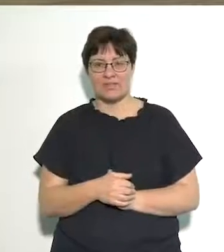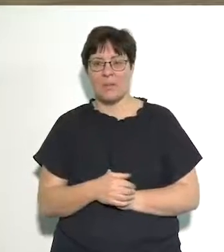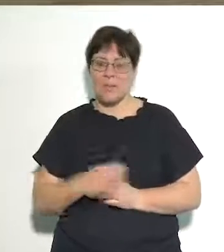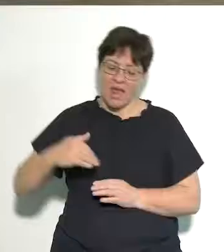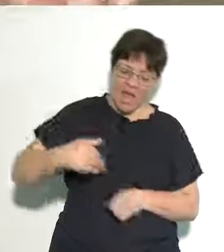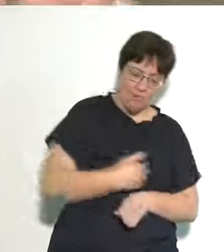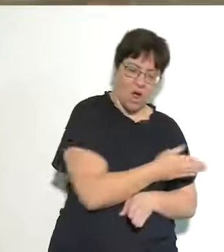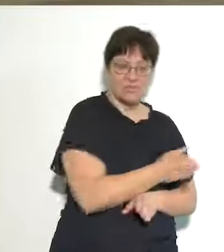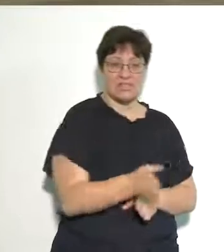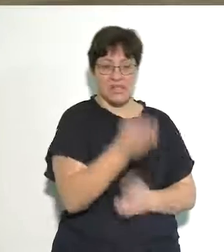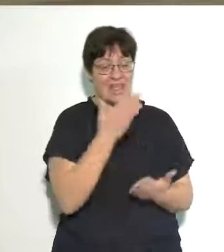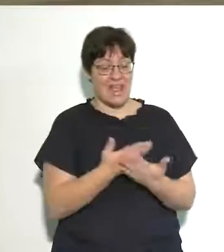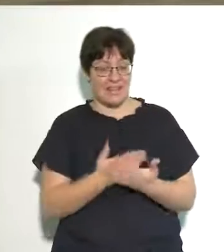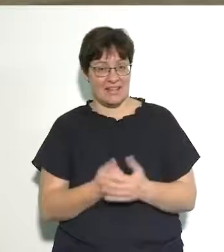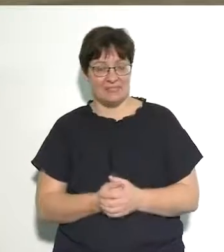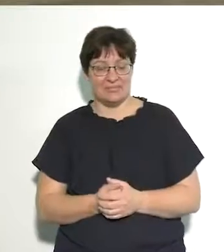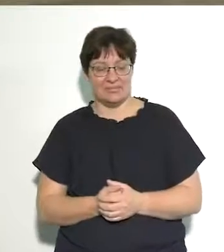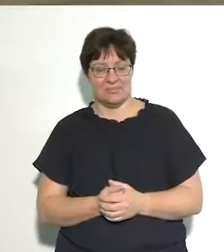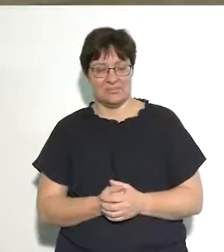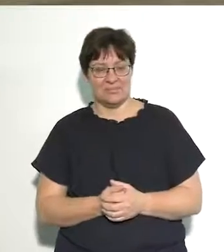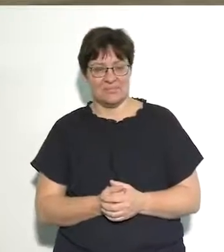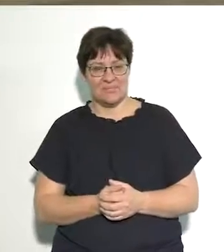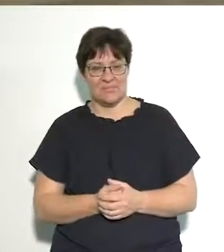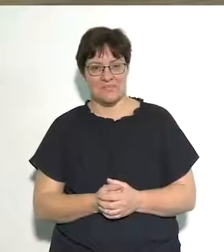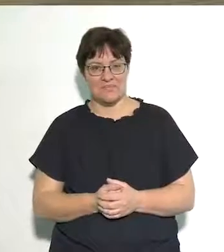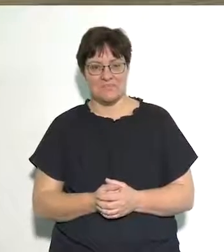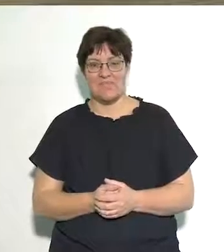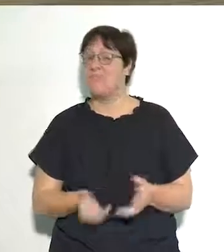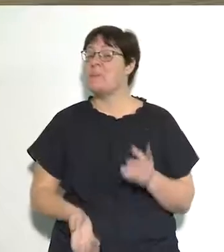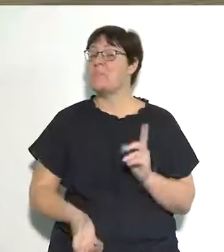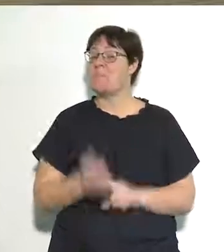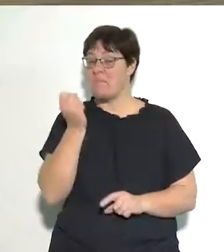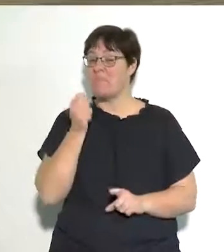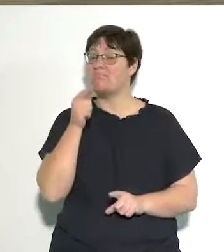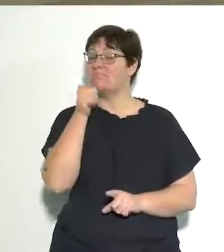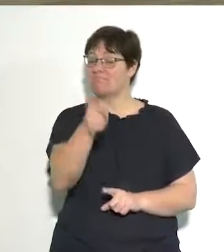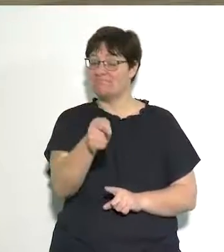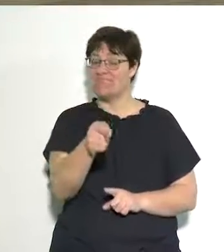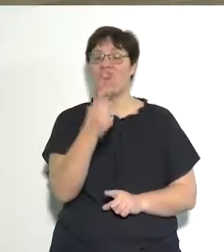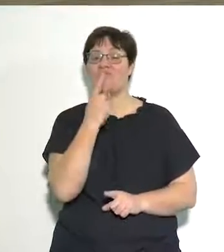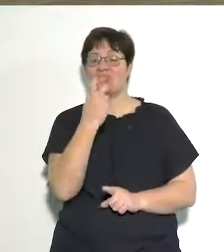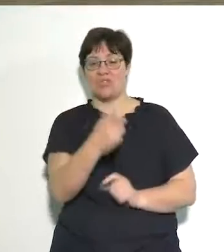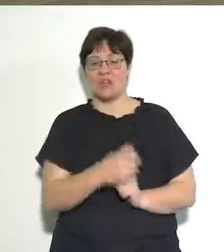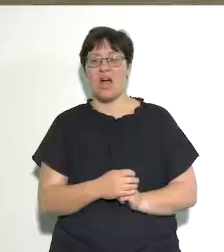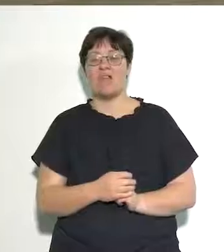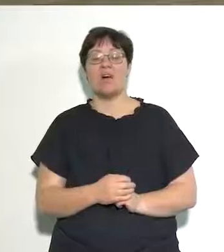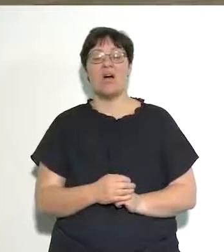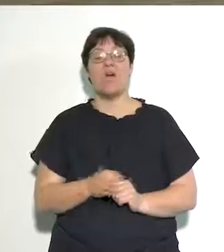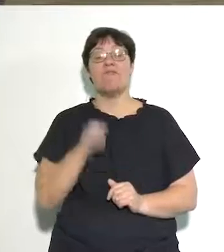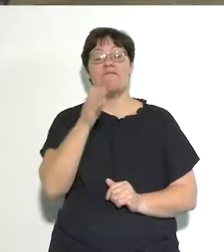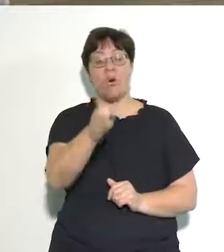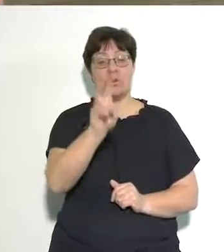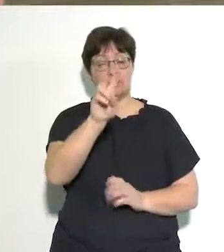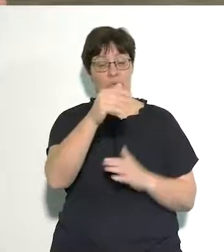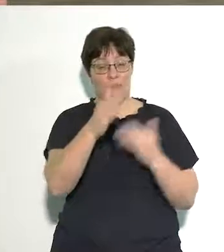and get around the obstacles to the red stone. My car's going to go forward 2